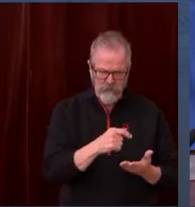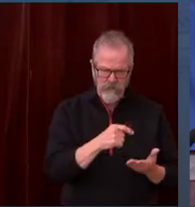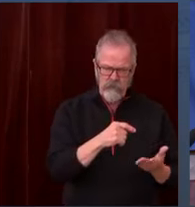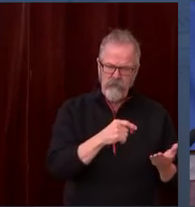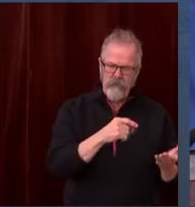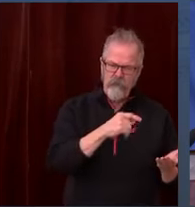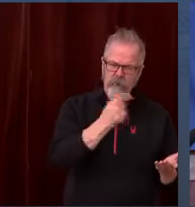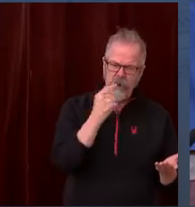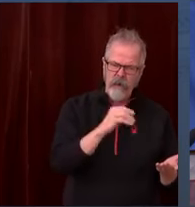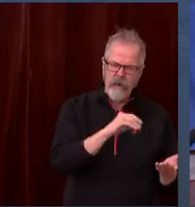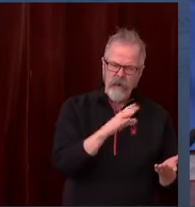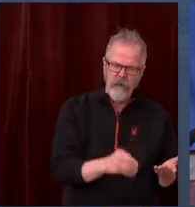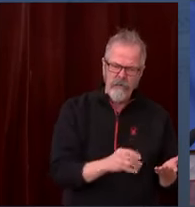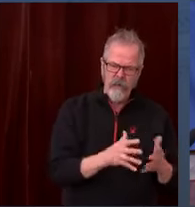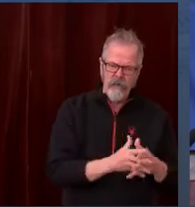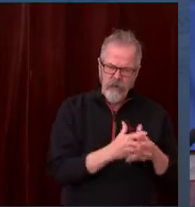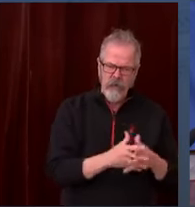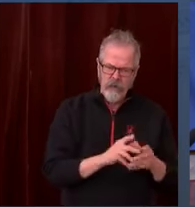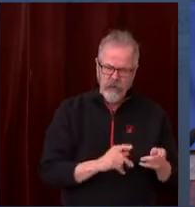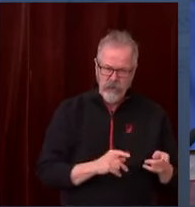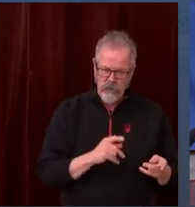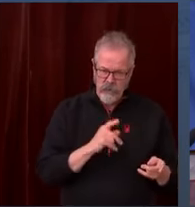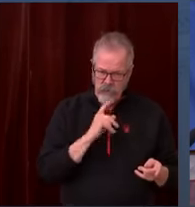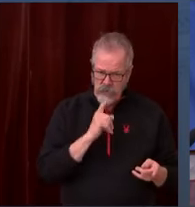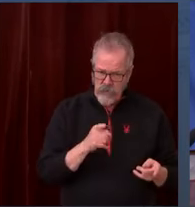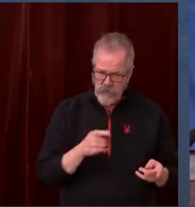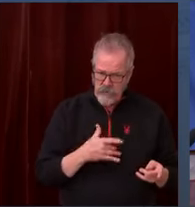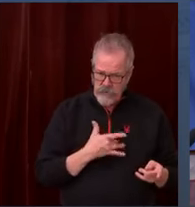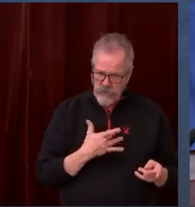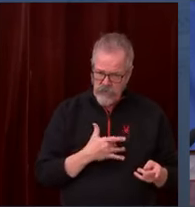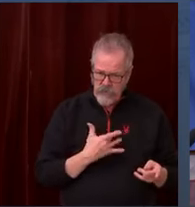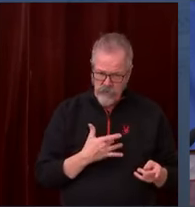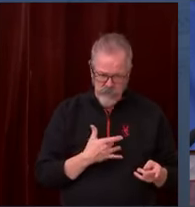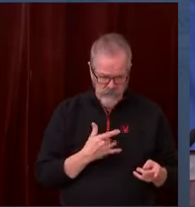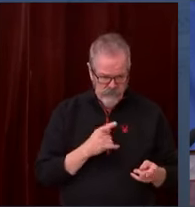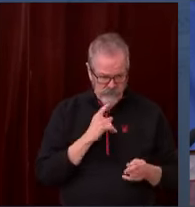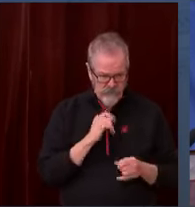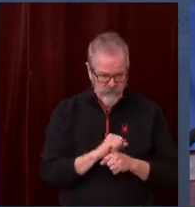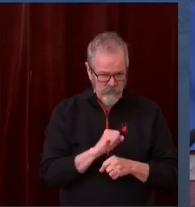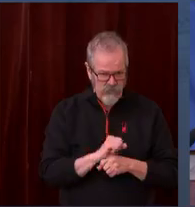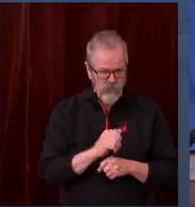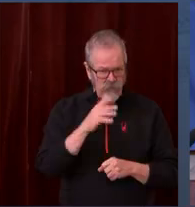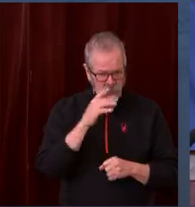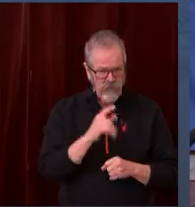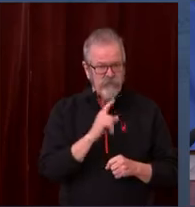far enough to actually provide some assistance to Black people in Washington State?